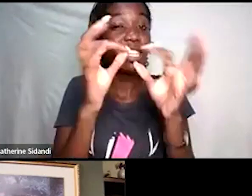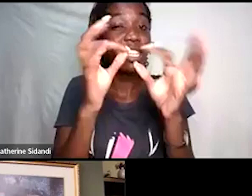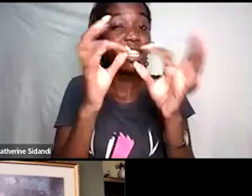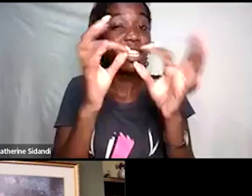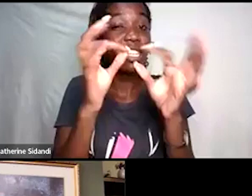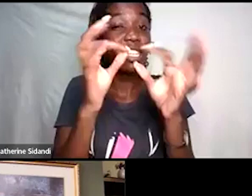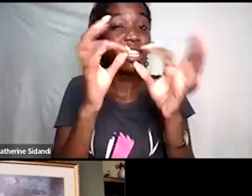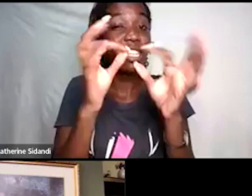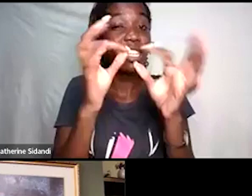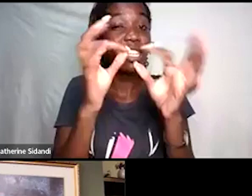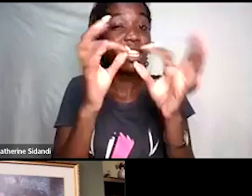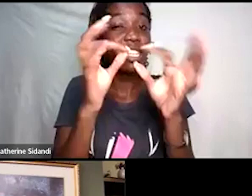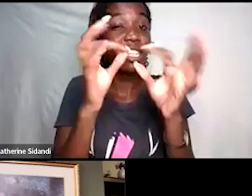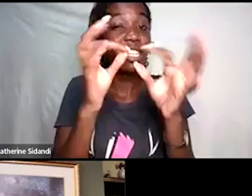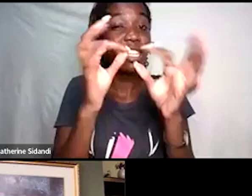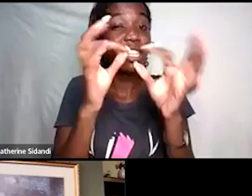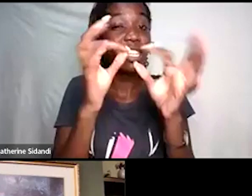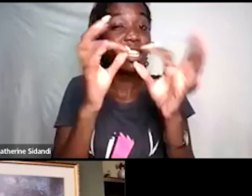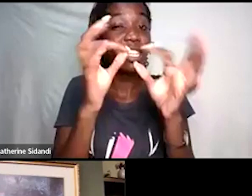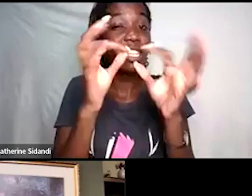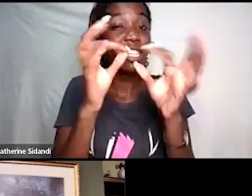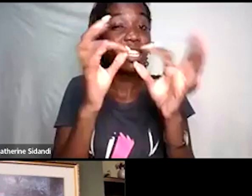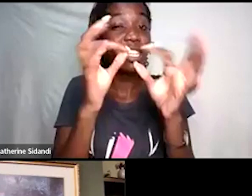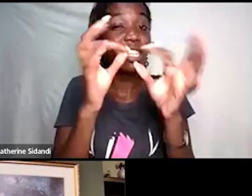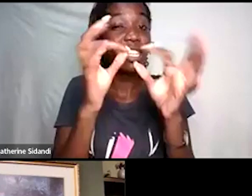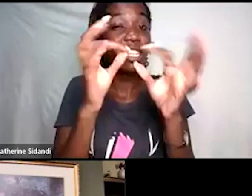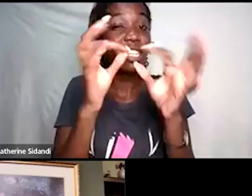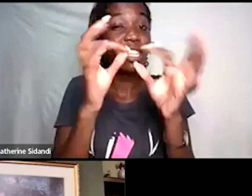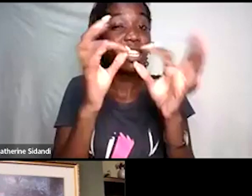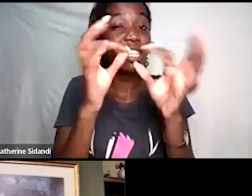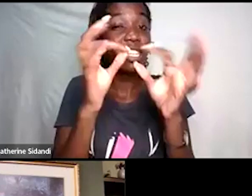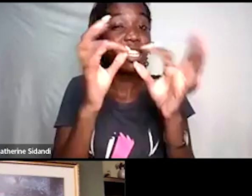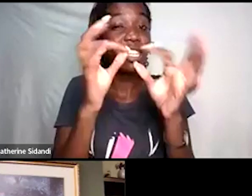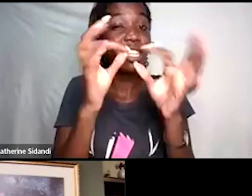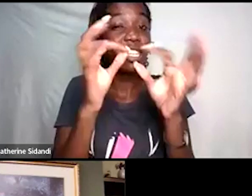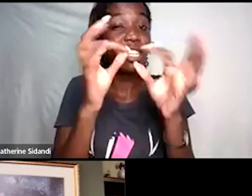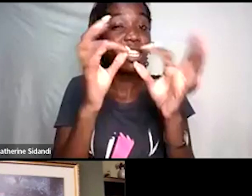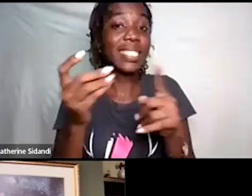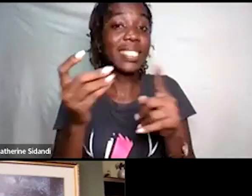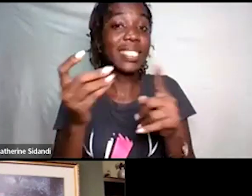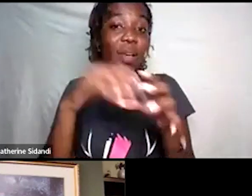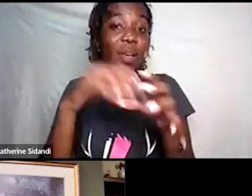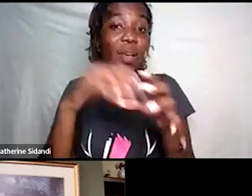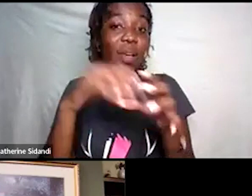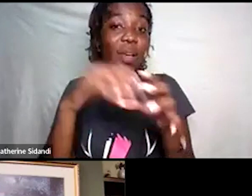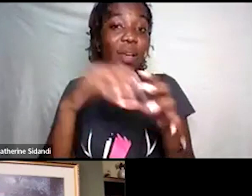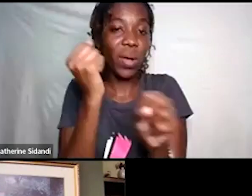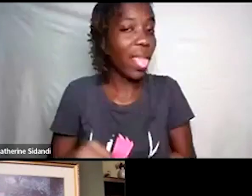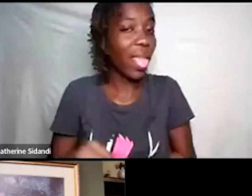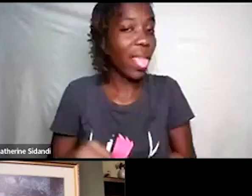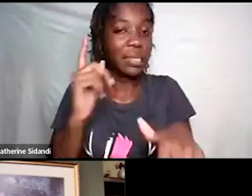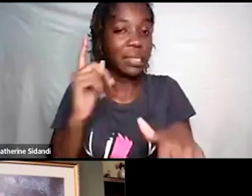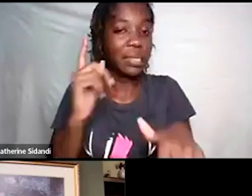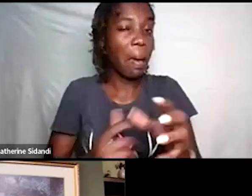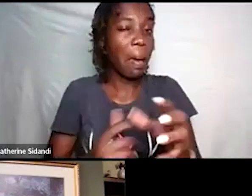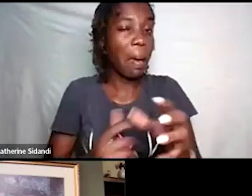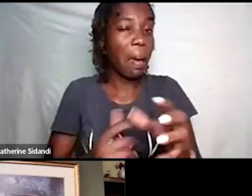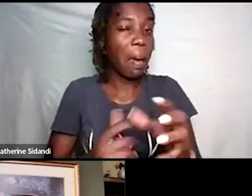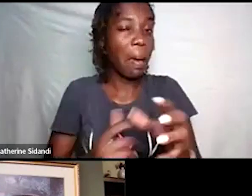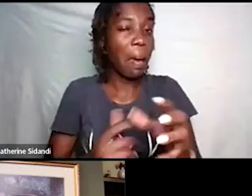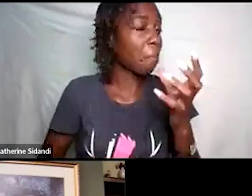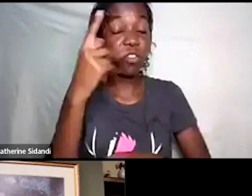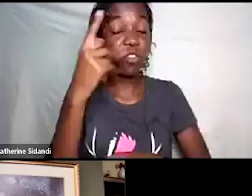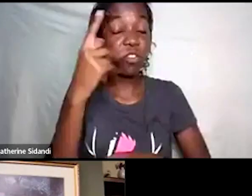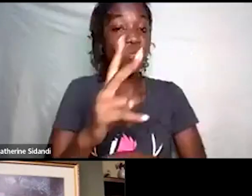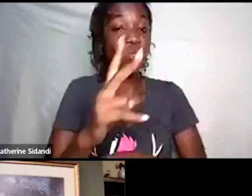right. Daniel says dating at work is a time bomb. Future of the two unpredictable. Reactions in time